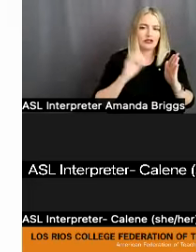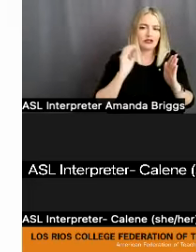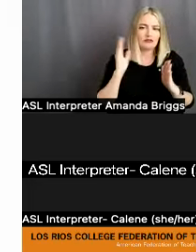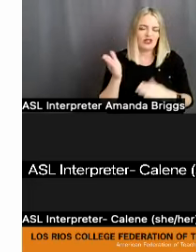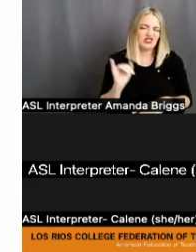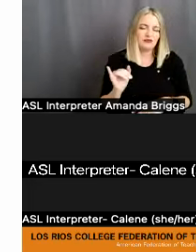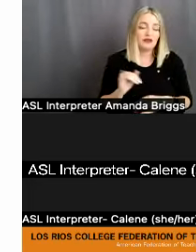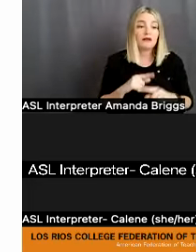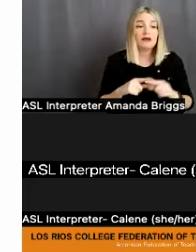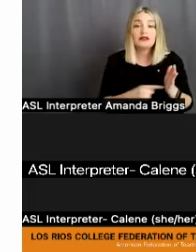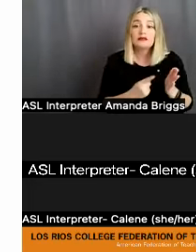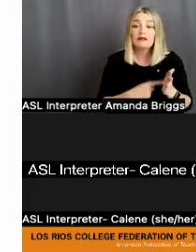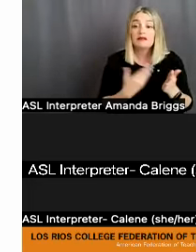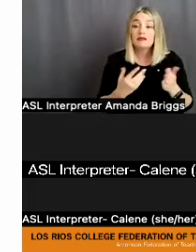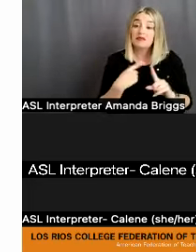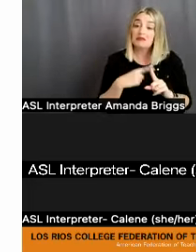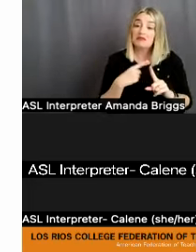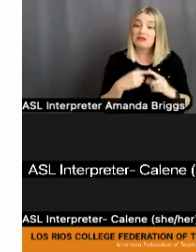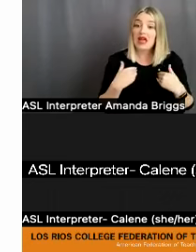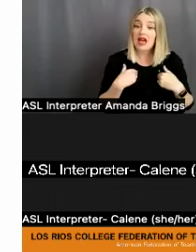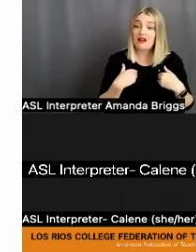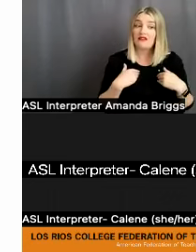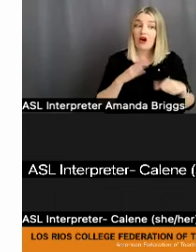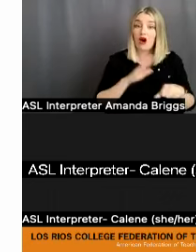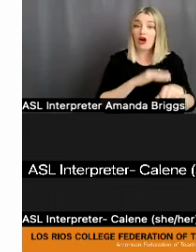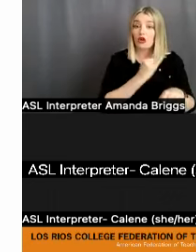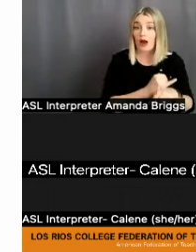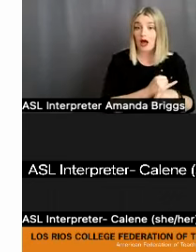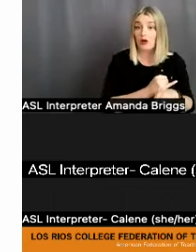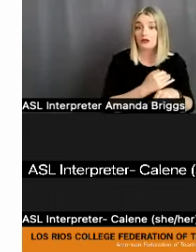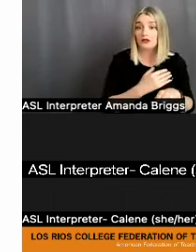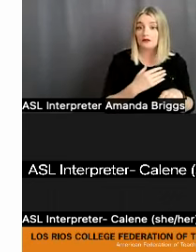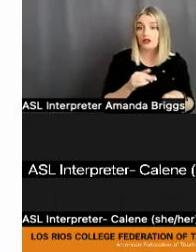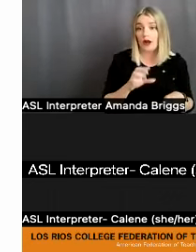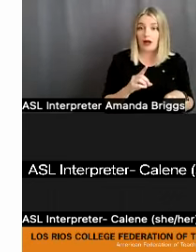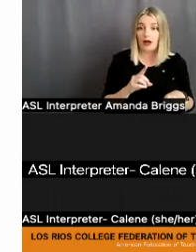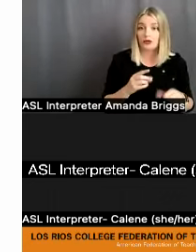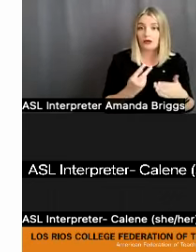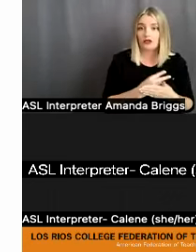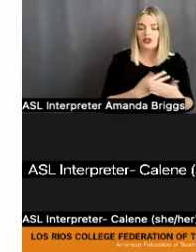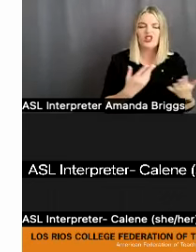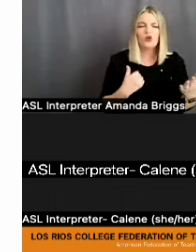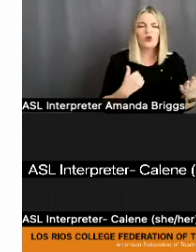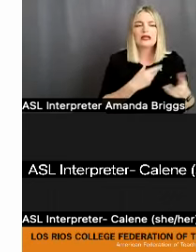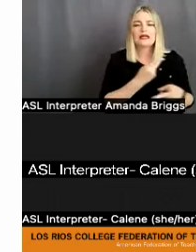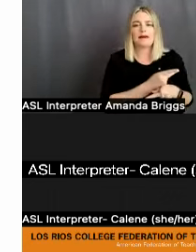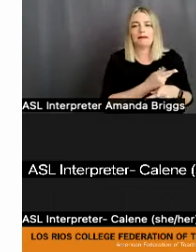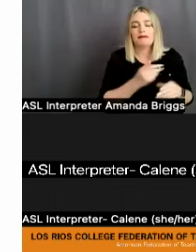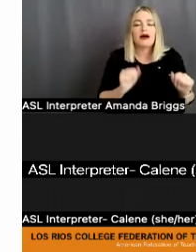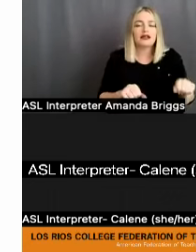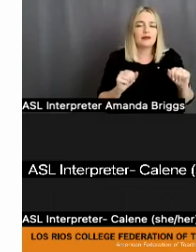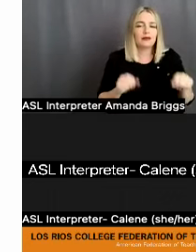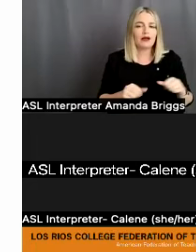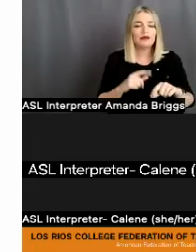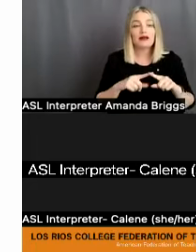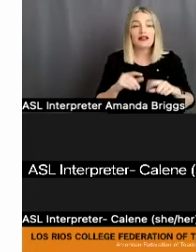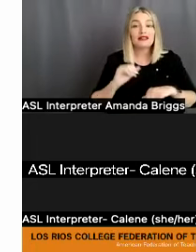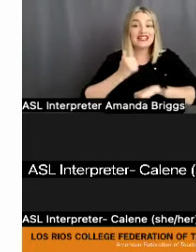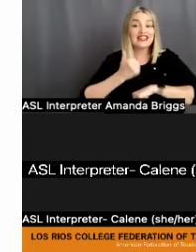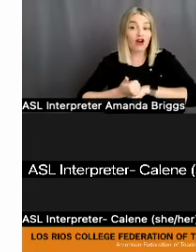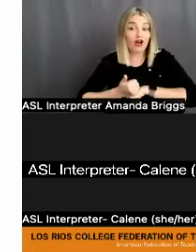areas, it may be advantageous to have an on-ground review, and it's incredibly important. So we retained that as a possibility, but the default